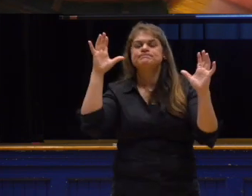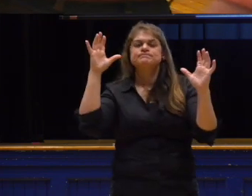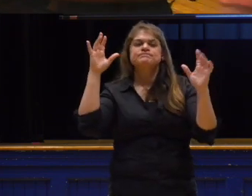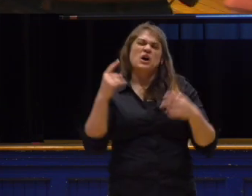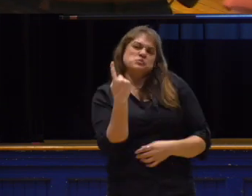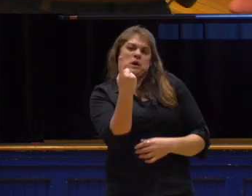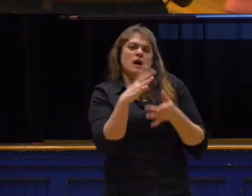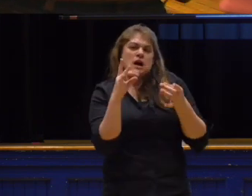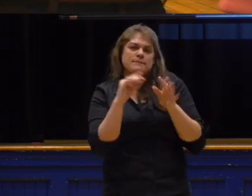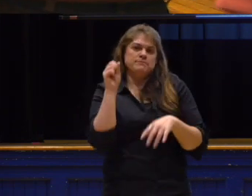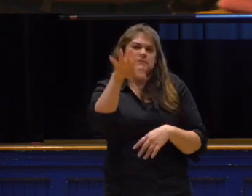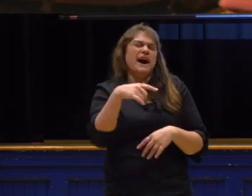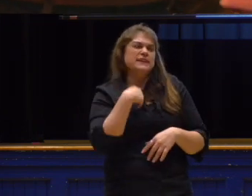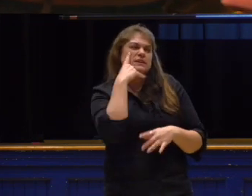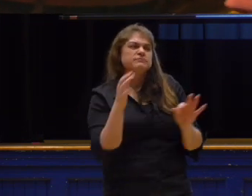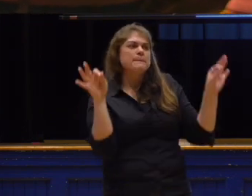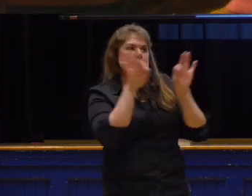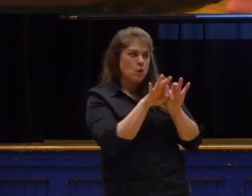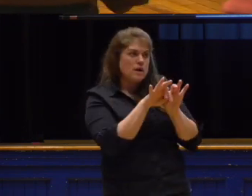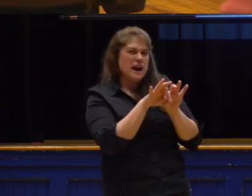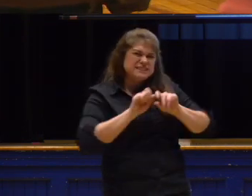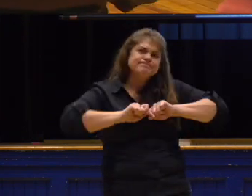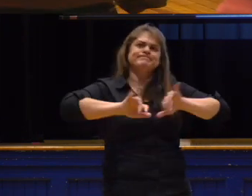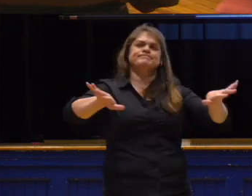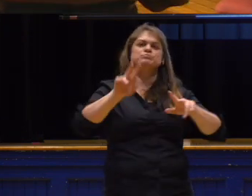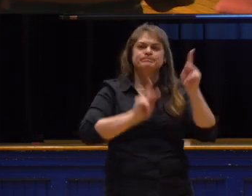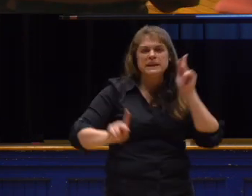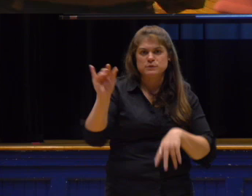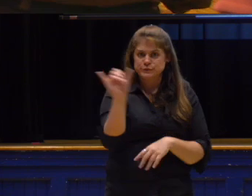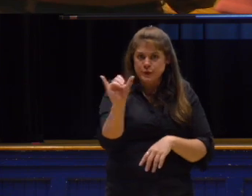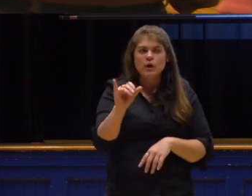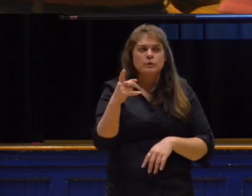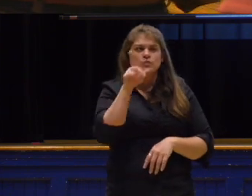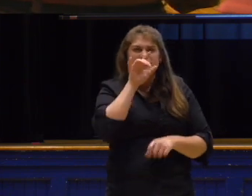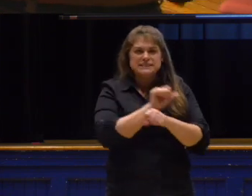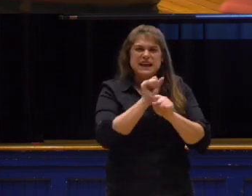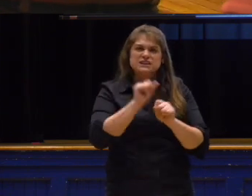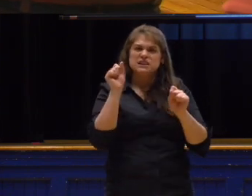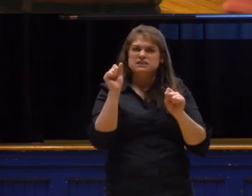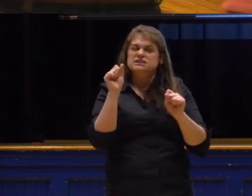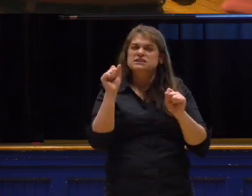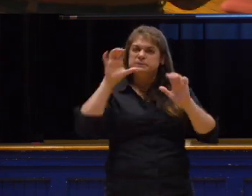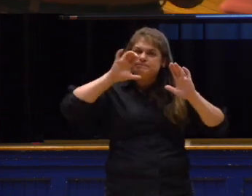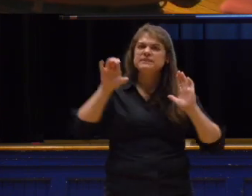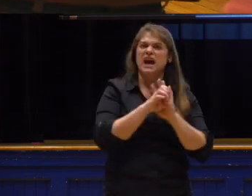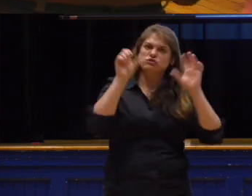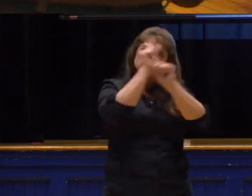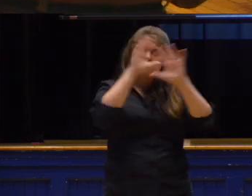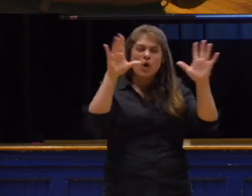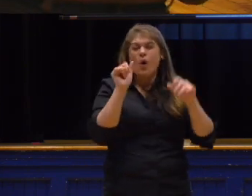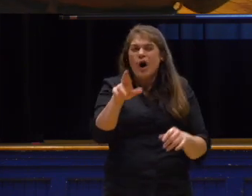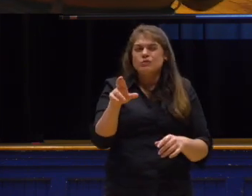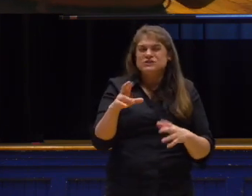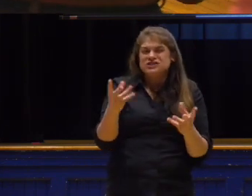it. So that's one comment, and I really think you need to do that and get it out to people, because we really need a vision for what it is you're